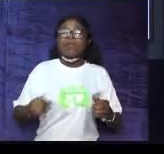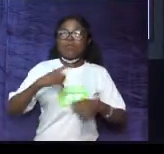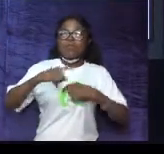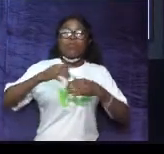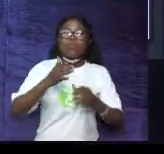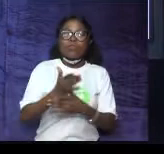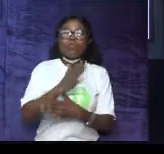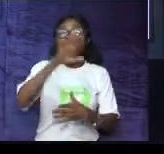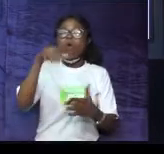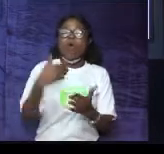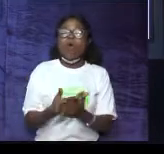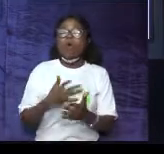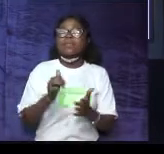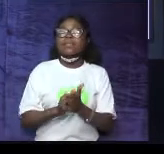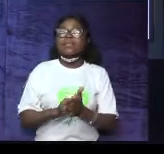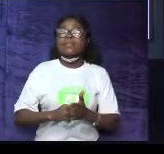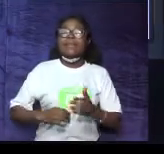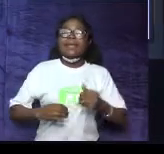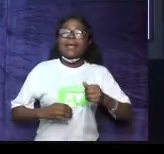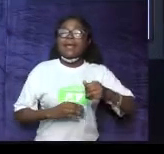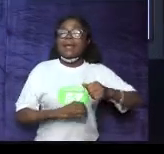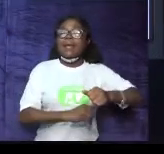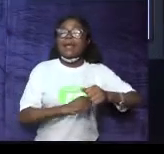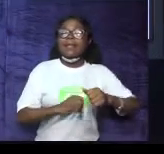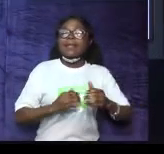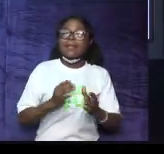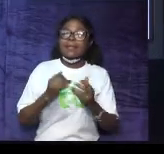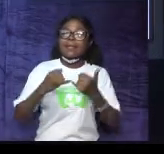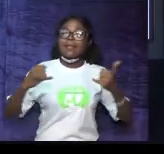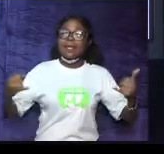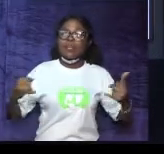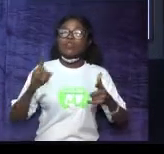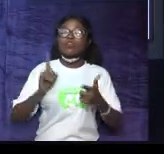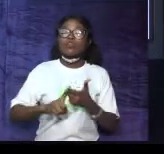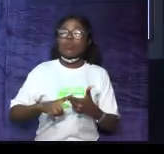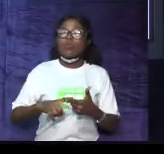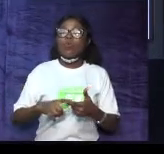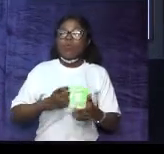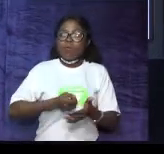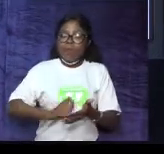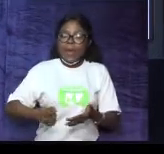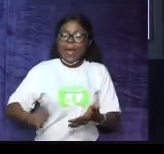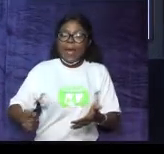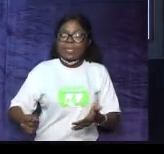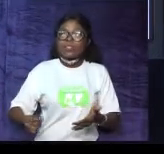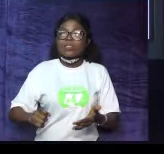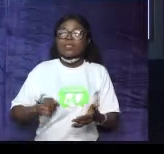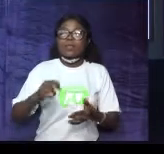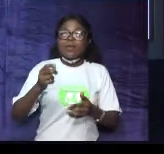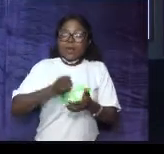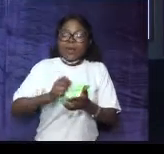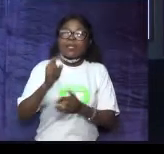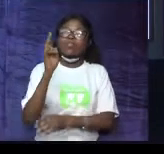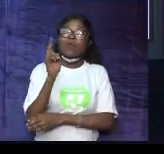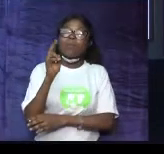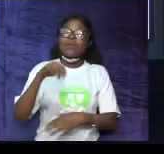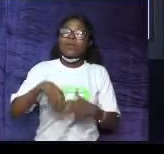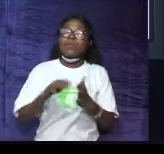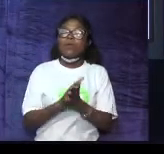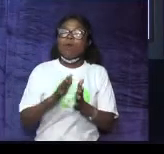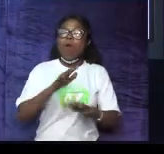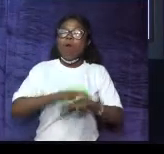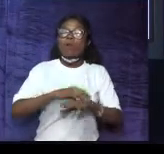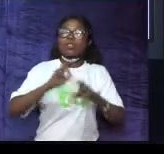Having gone through those guidelines, now let's follow the guidelines to write a composition on the